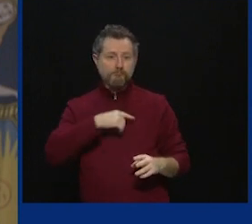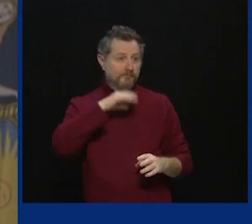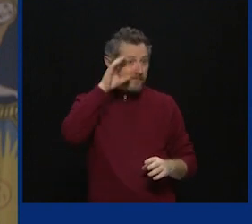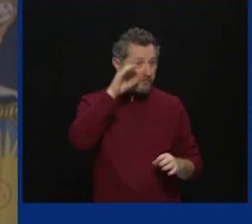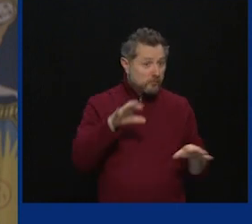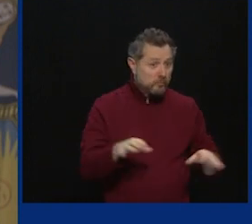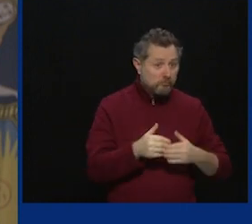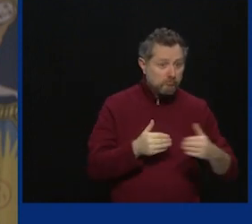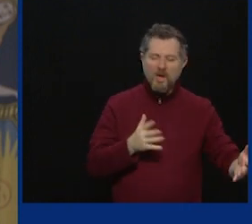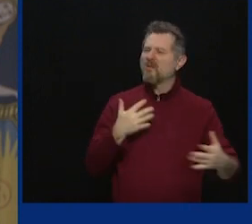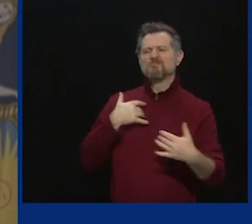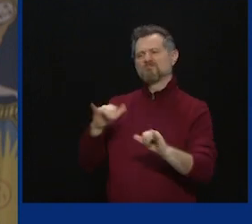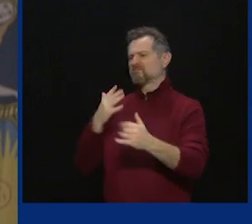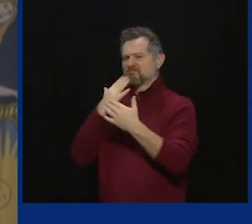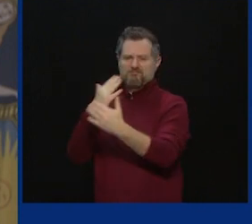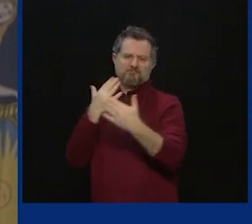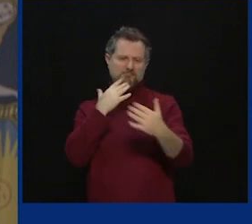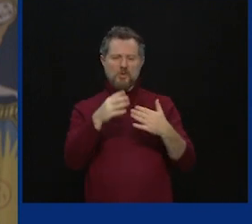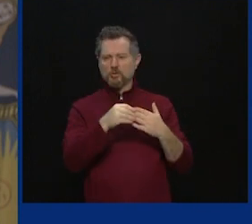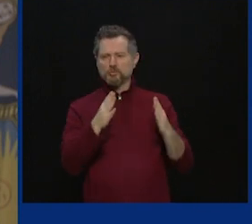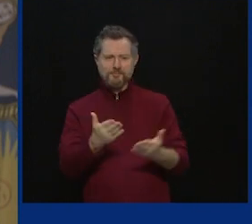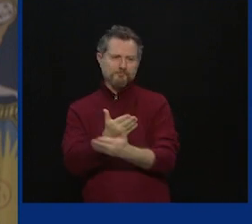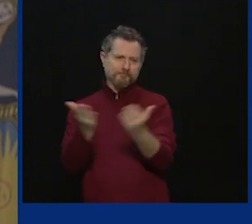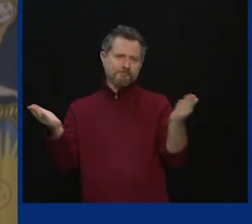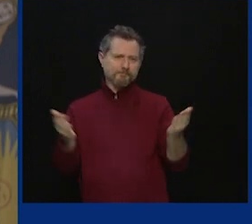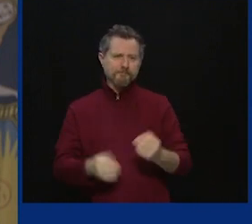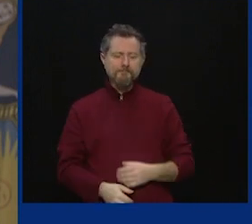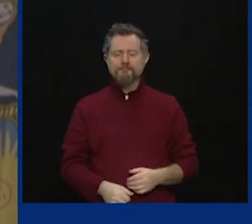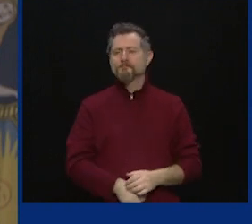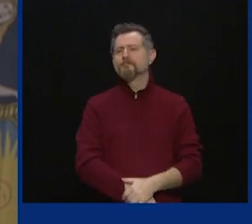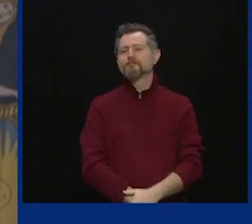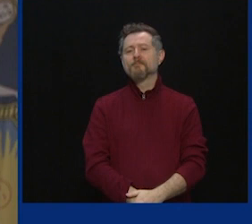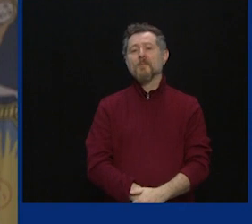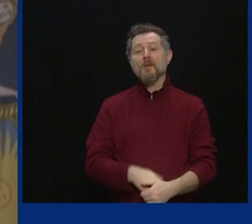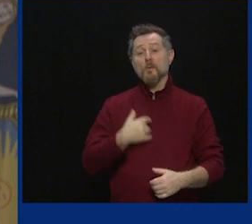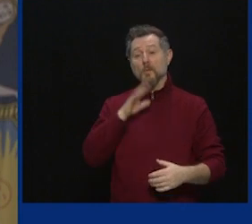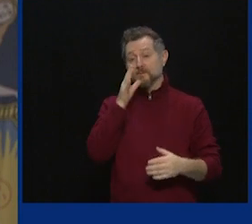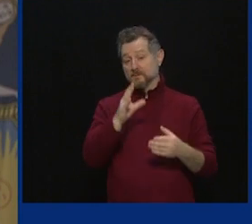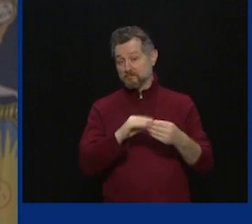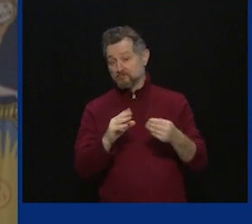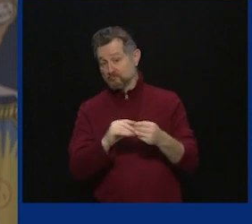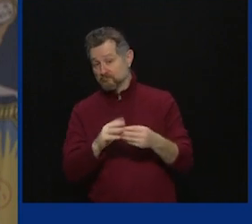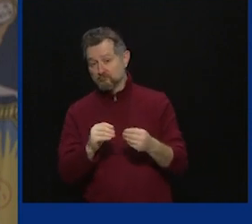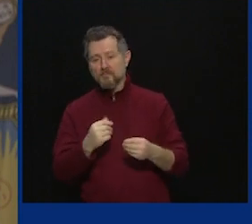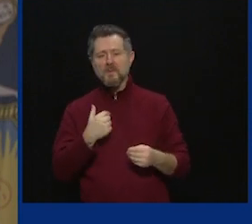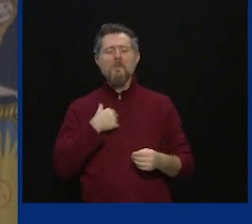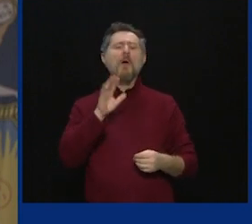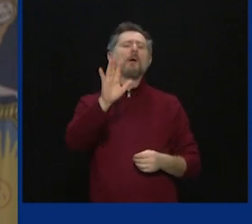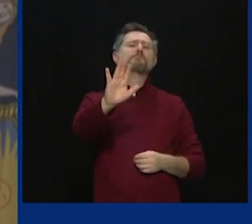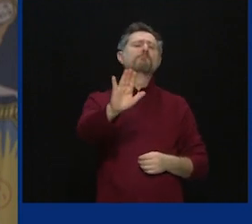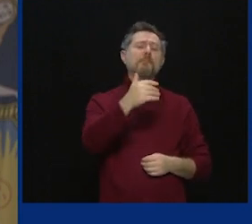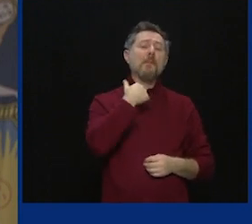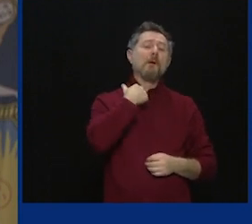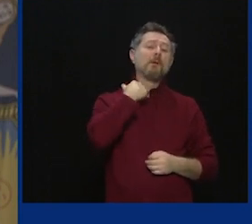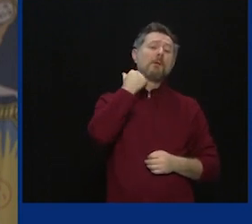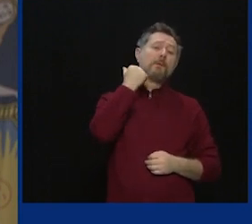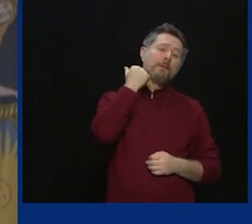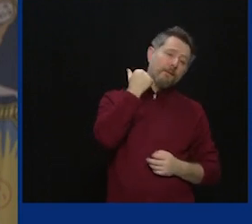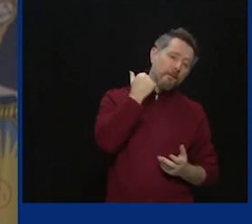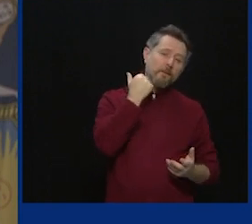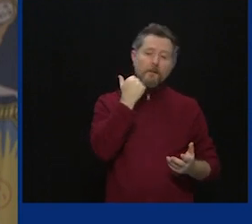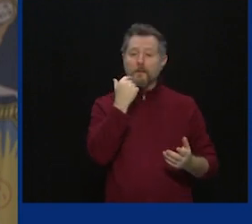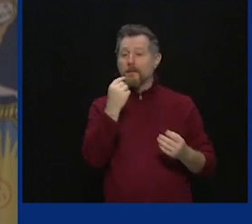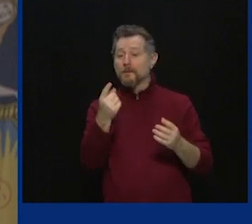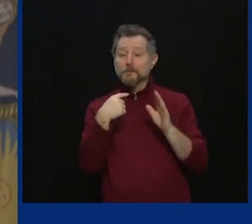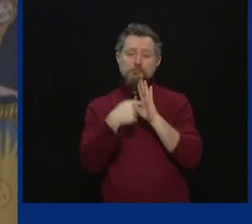and I will say, to the extent that there's criticism, and there certainly is, I wake up